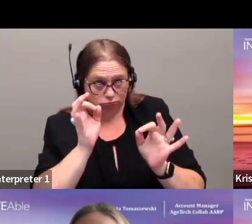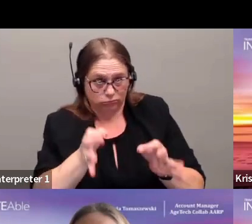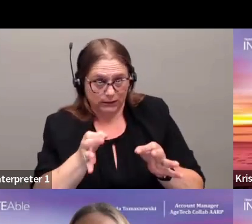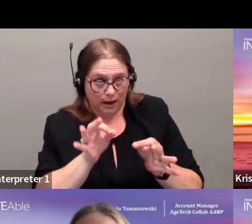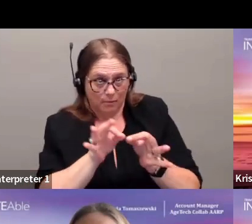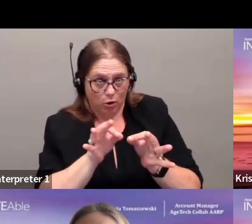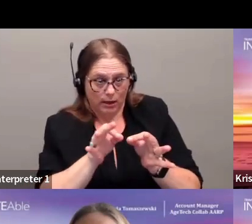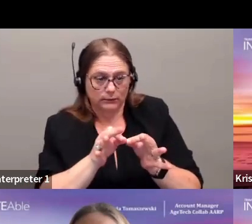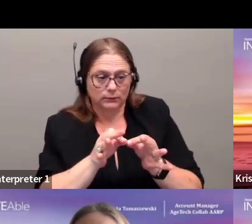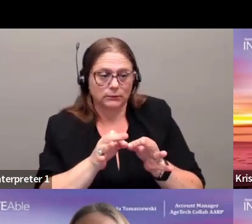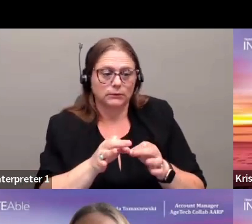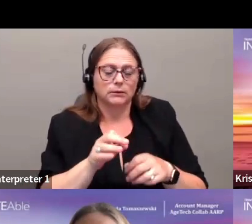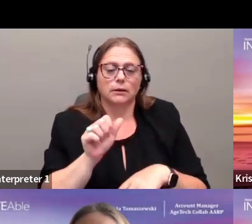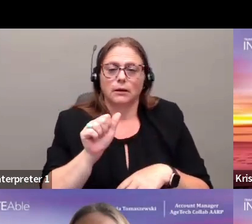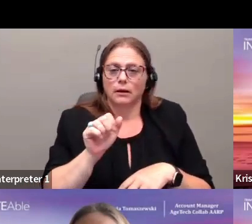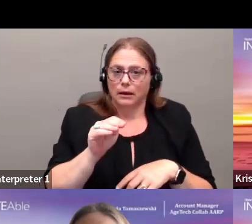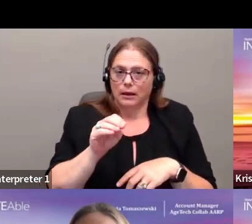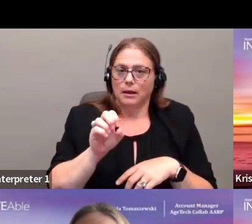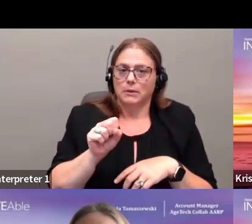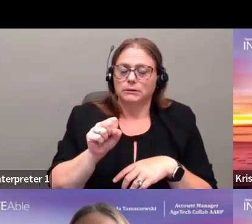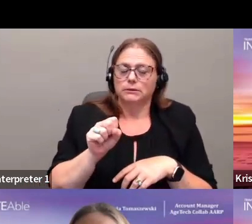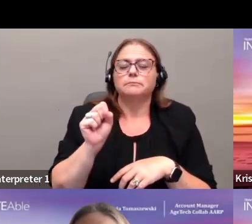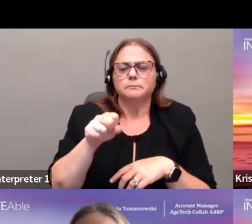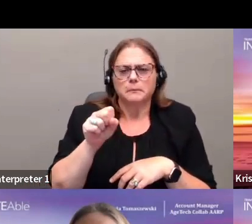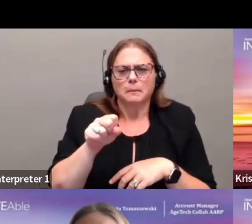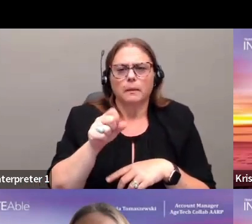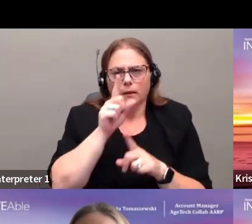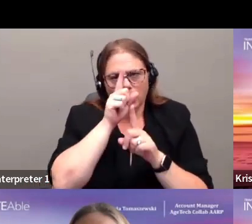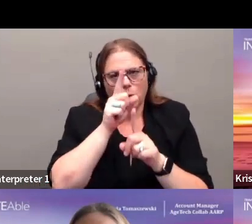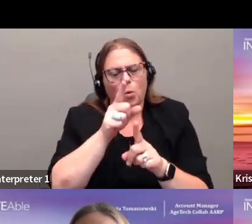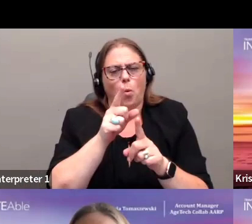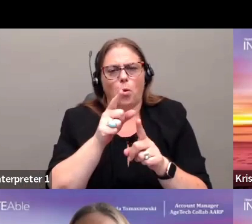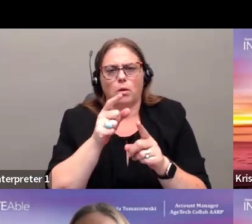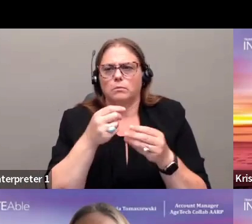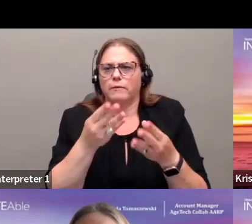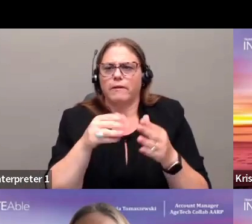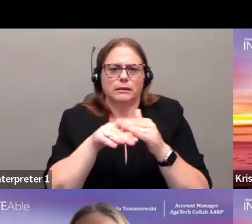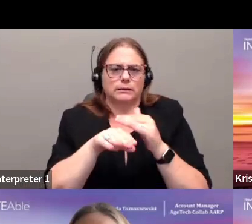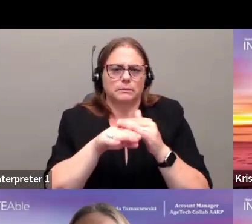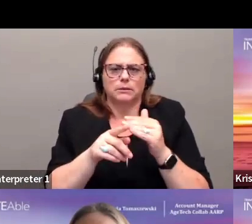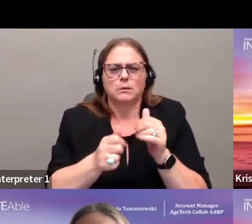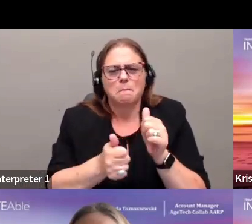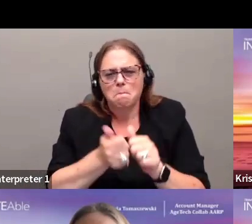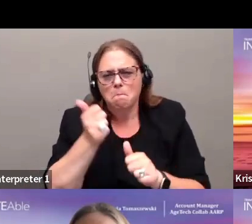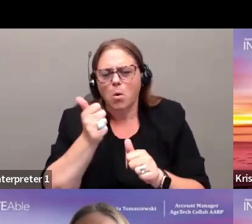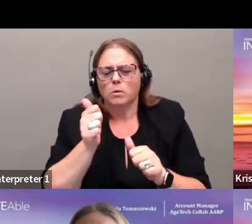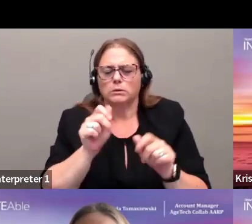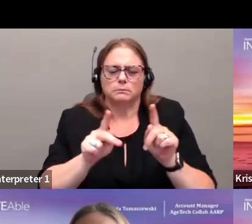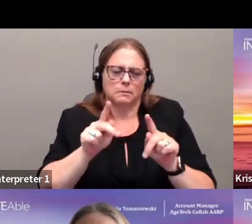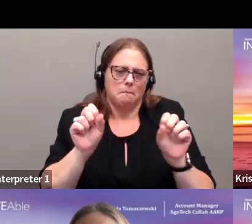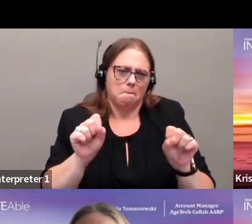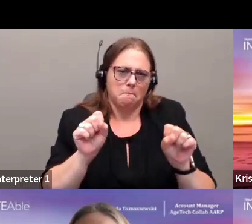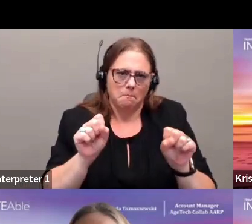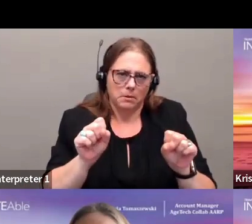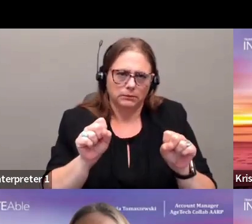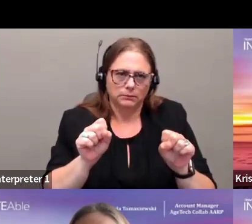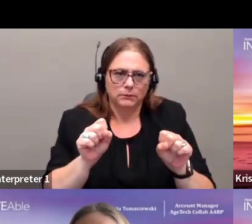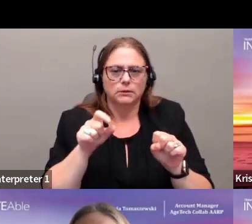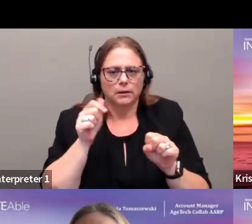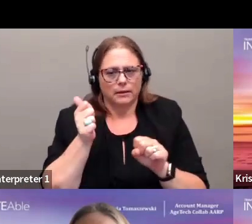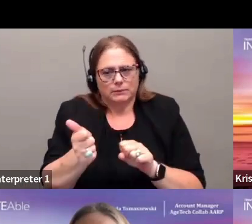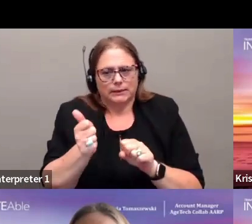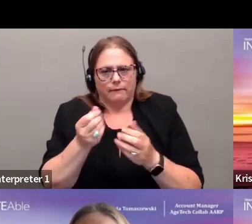Yeah, our goal is to make these devices accessible to the majority of people to make a direct